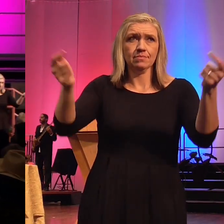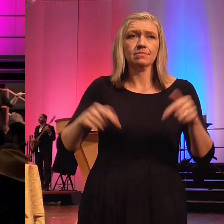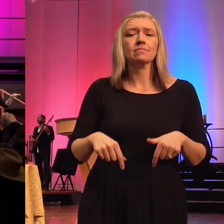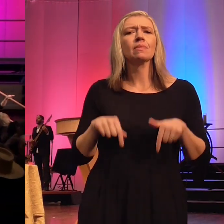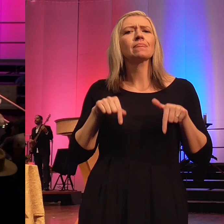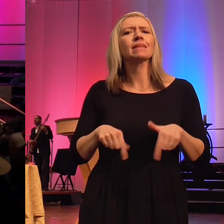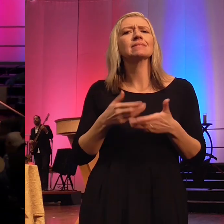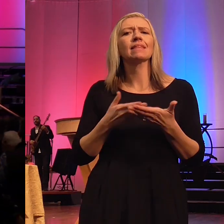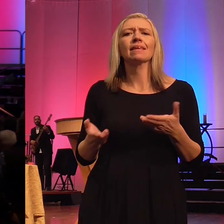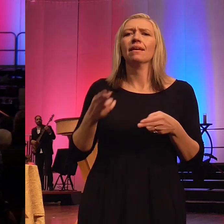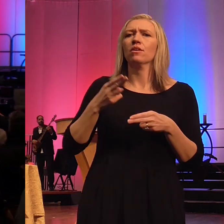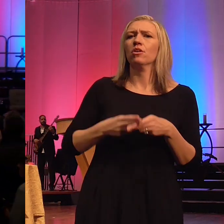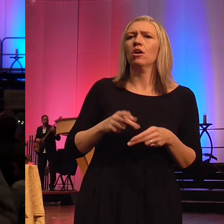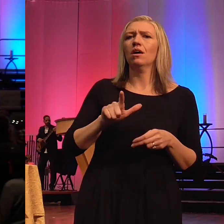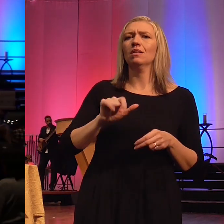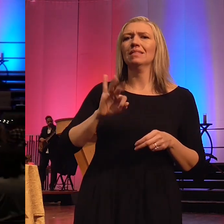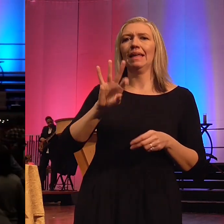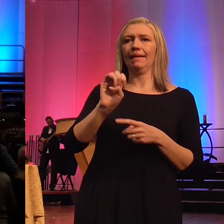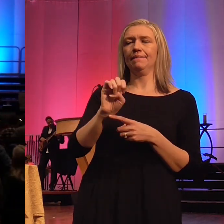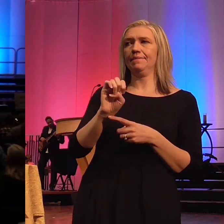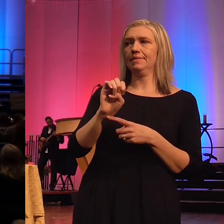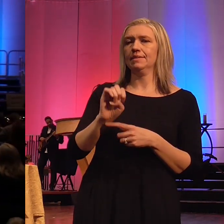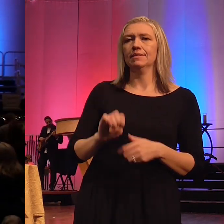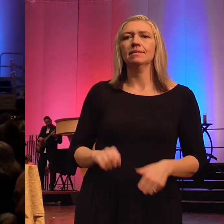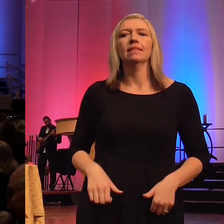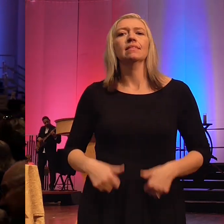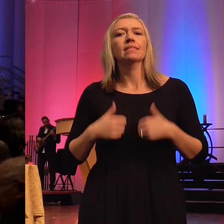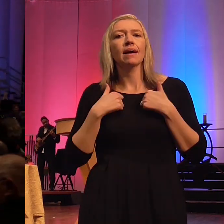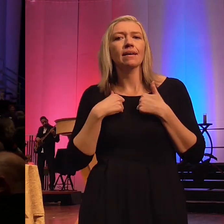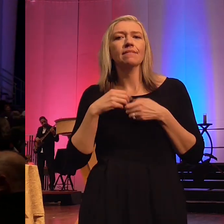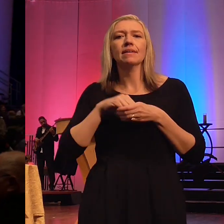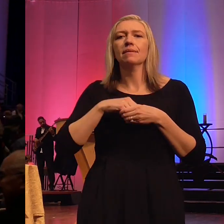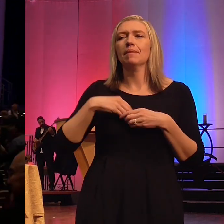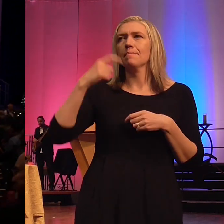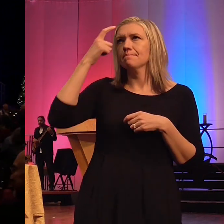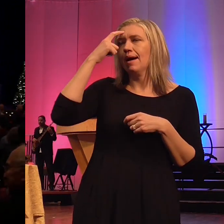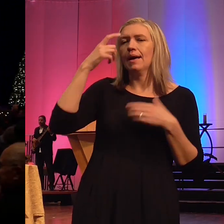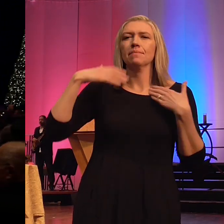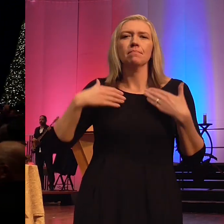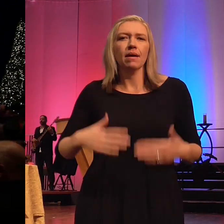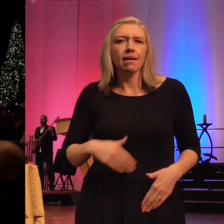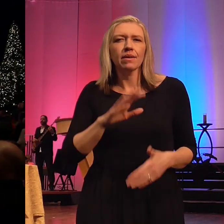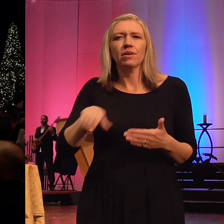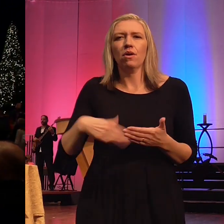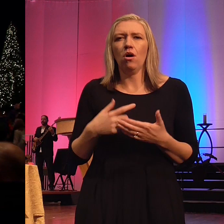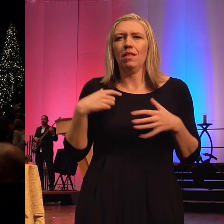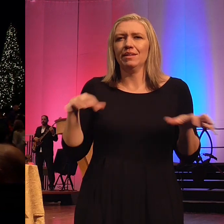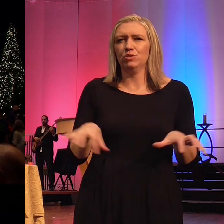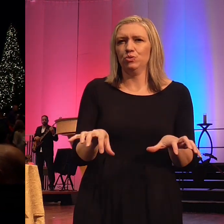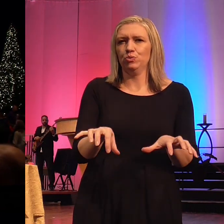It is this thing called life. Life is in my mind, body, and all that I do.